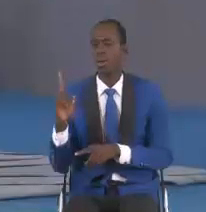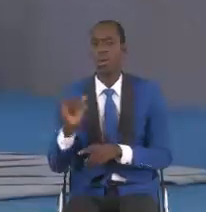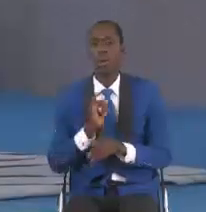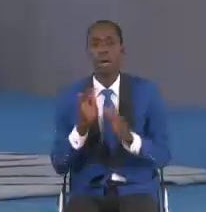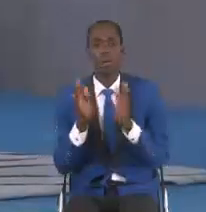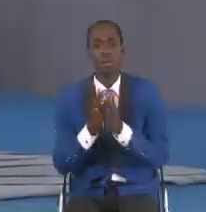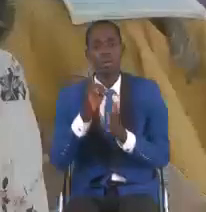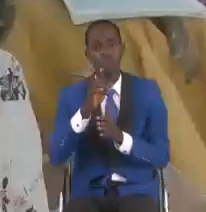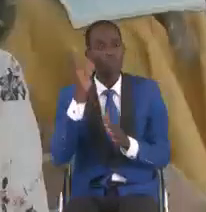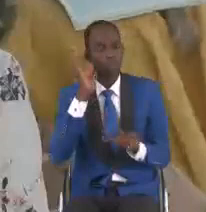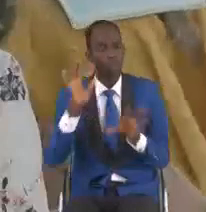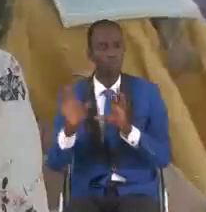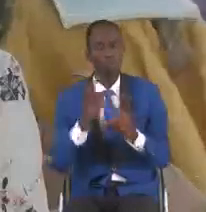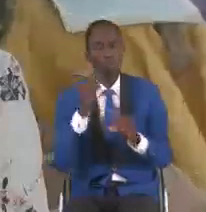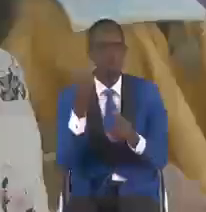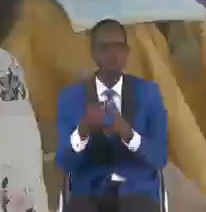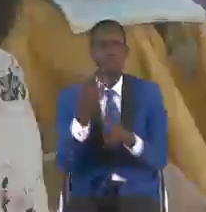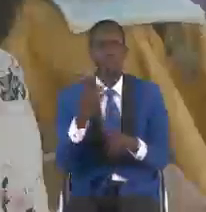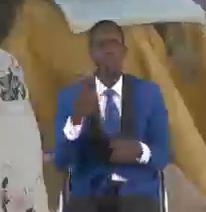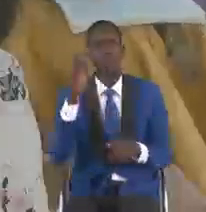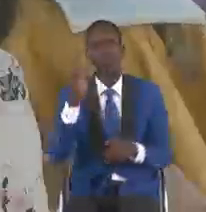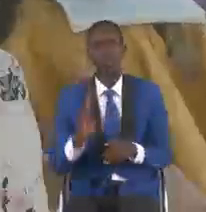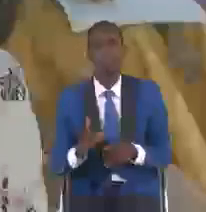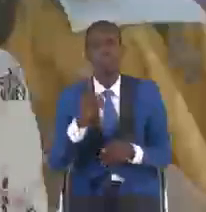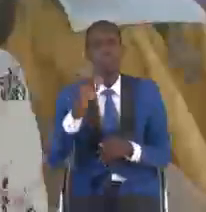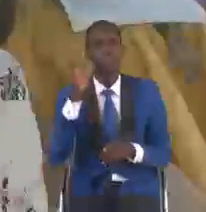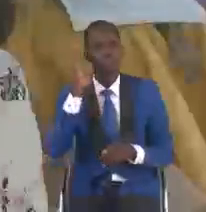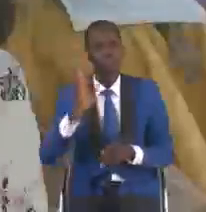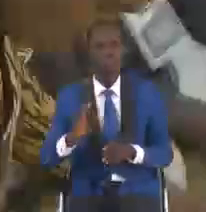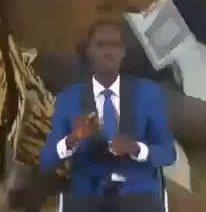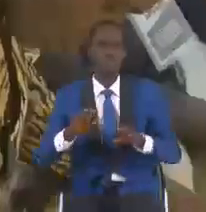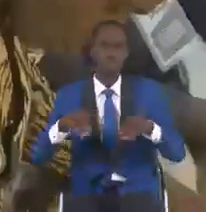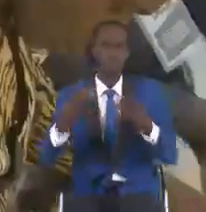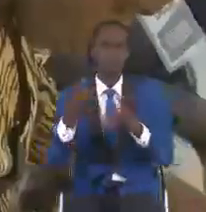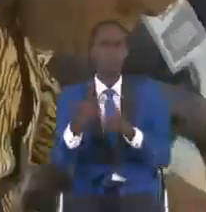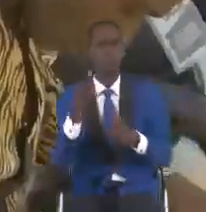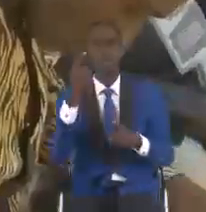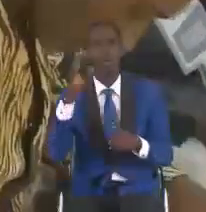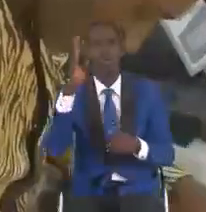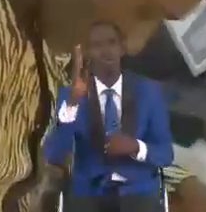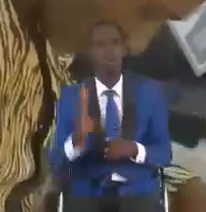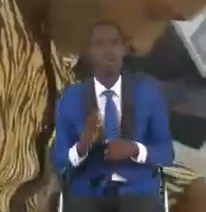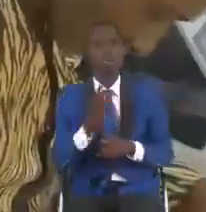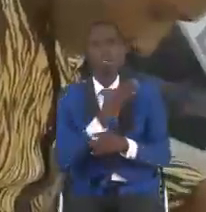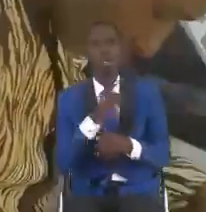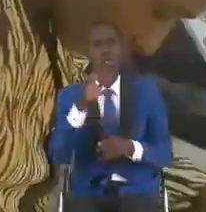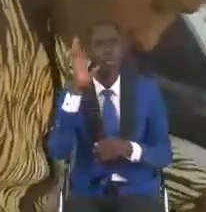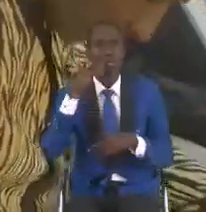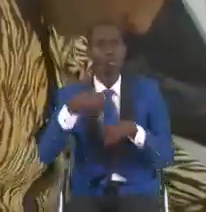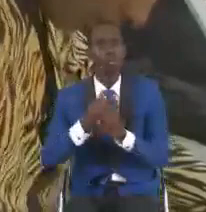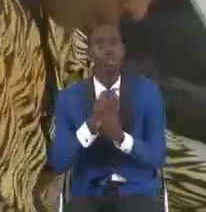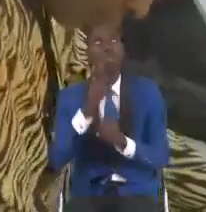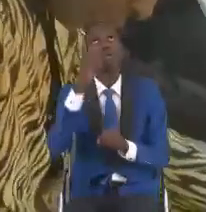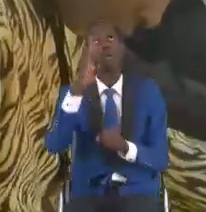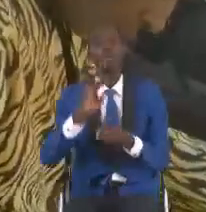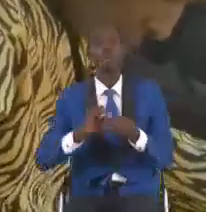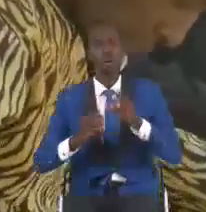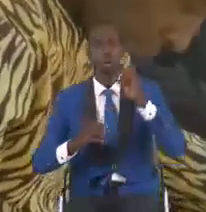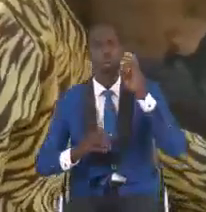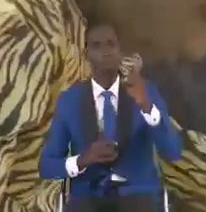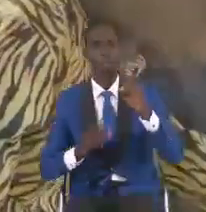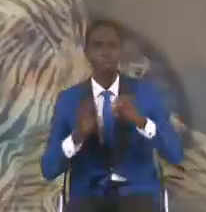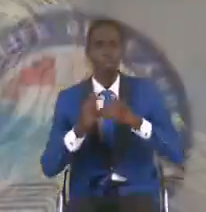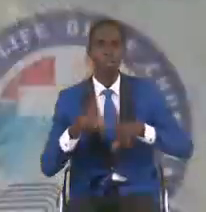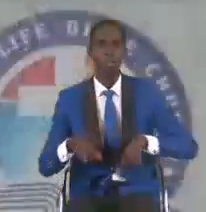word of God. You'll keep the word of God and you'll make God number one in your life. Christ,